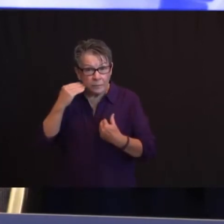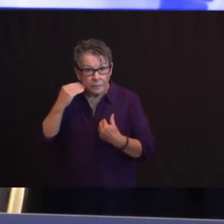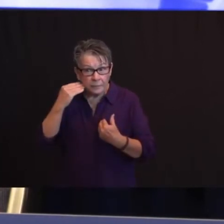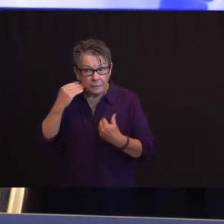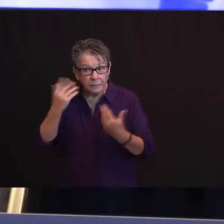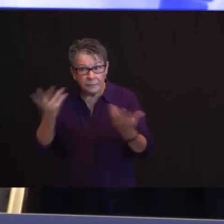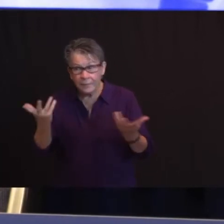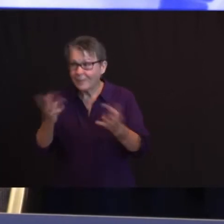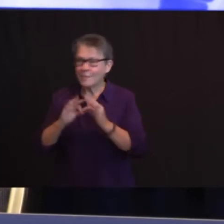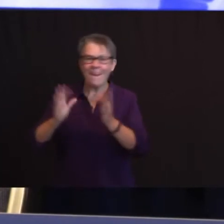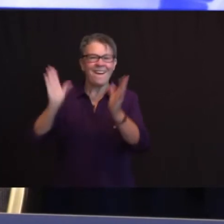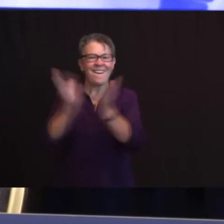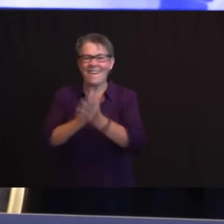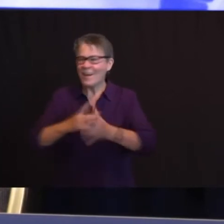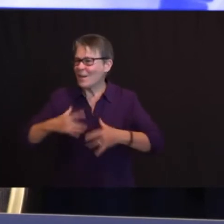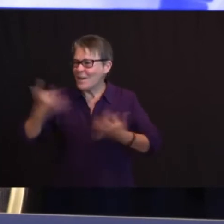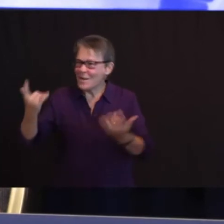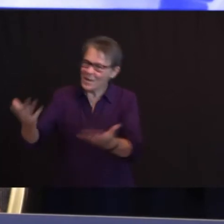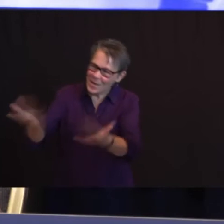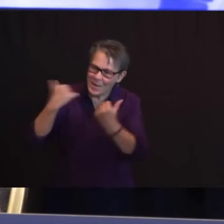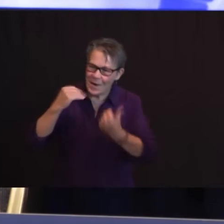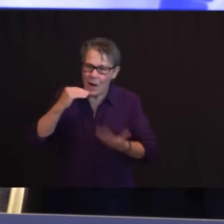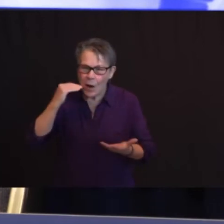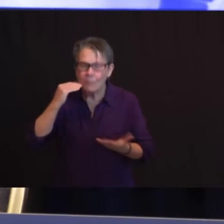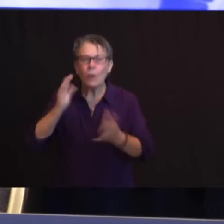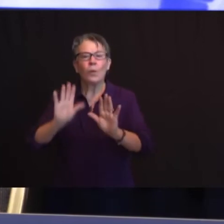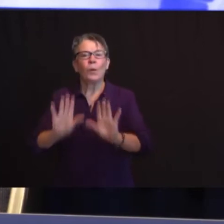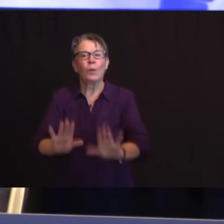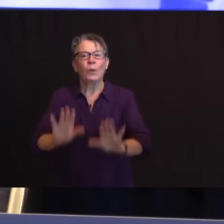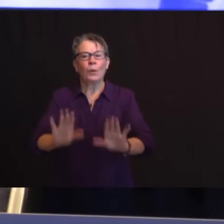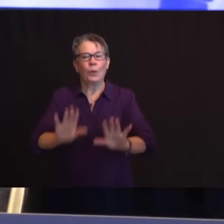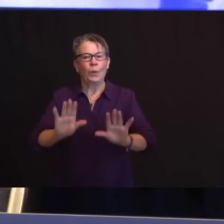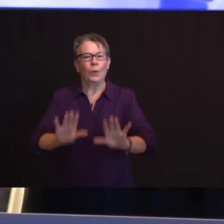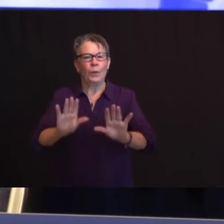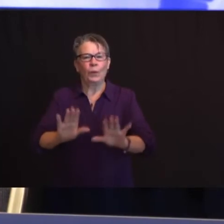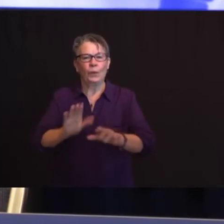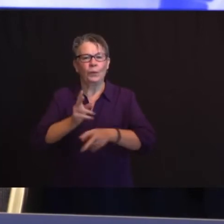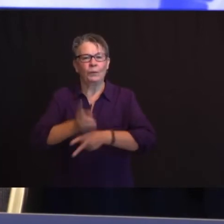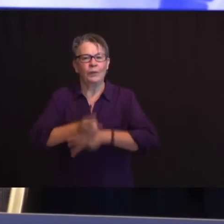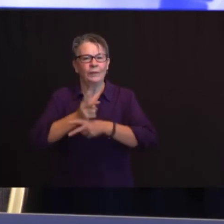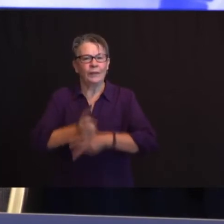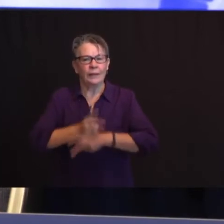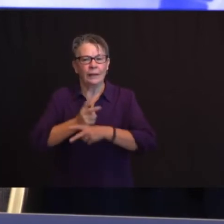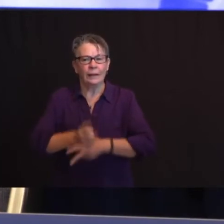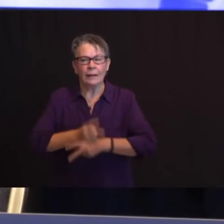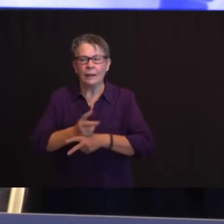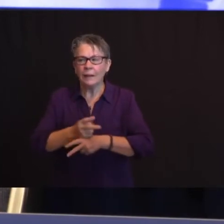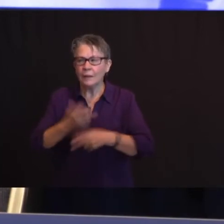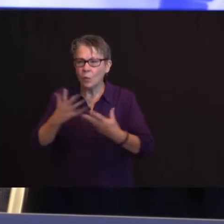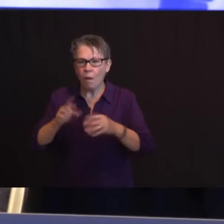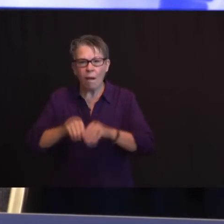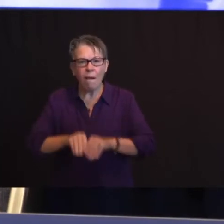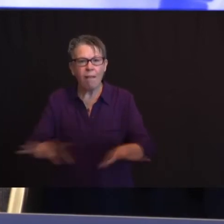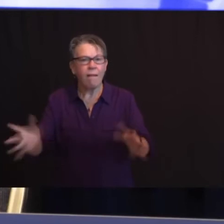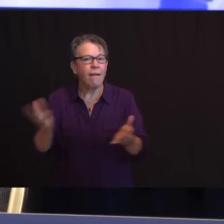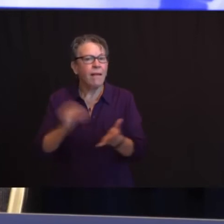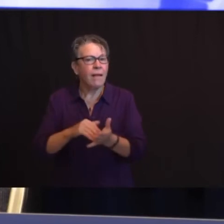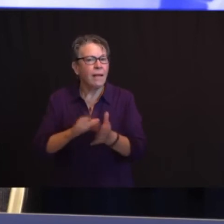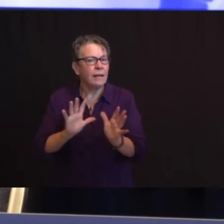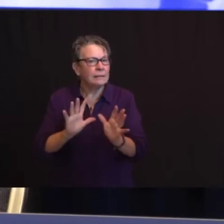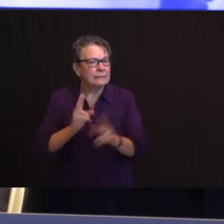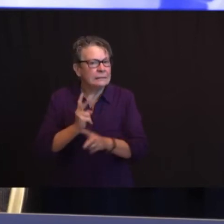families to reunite, we need everyone to work together to lower the risk of spreading the virus to one another.